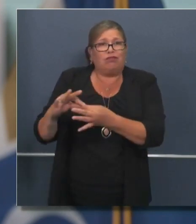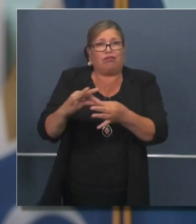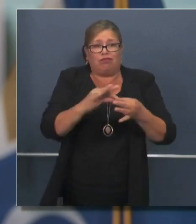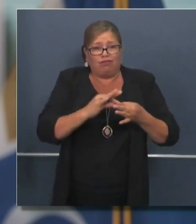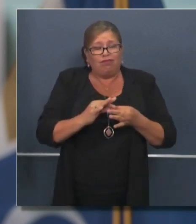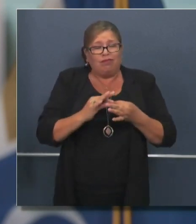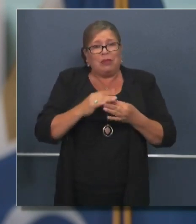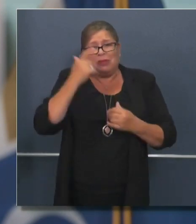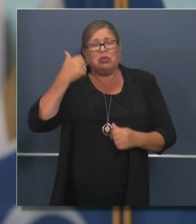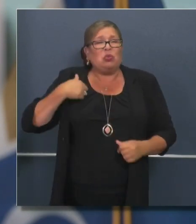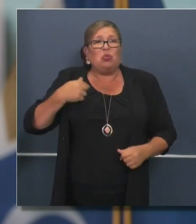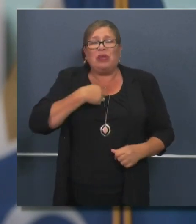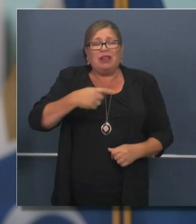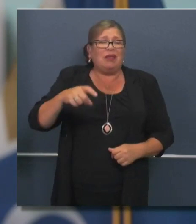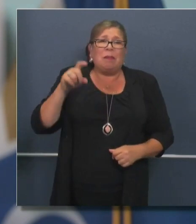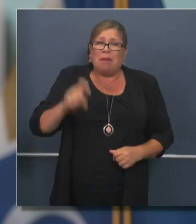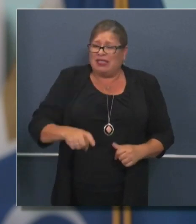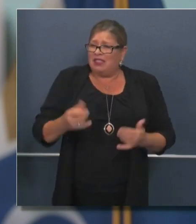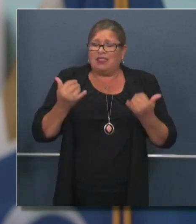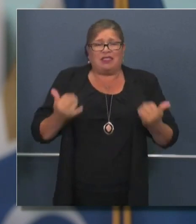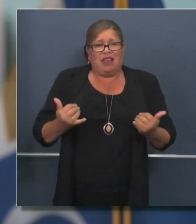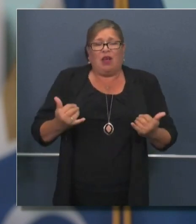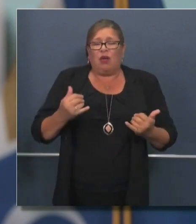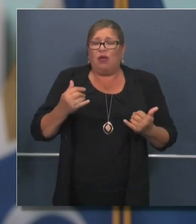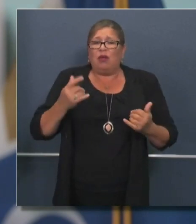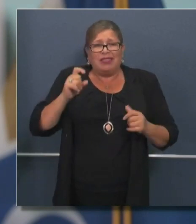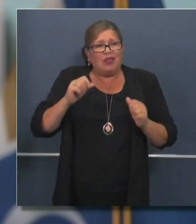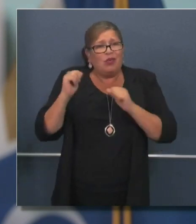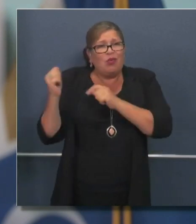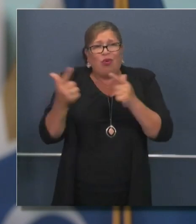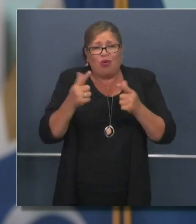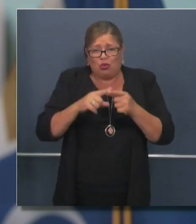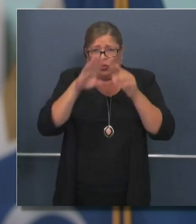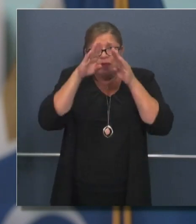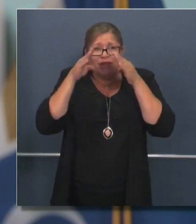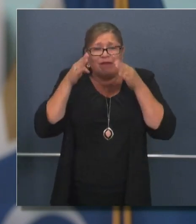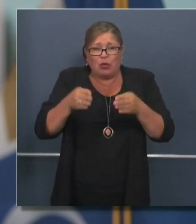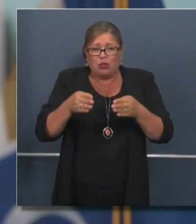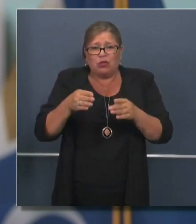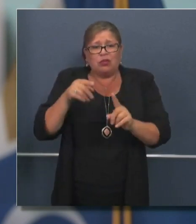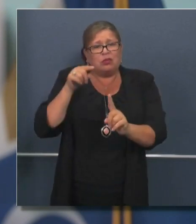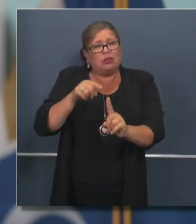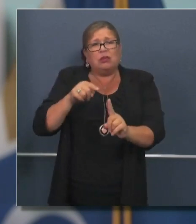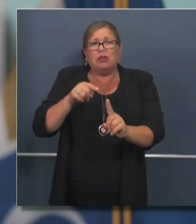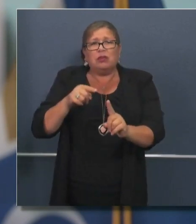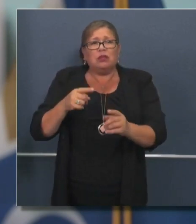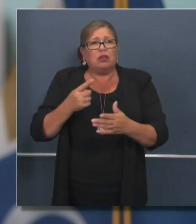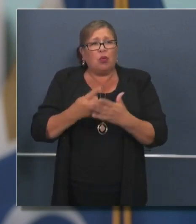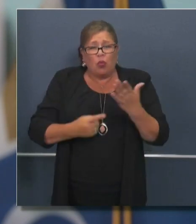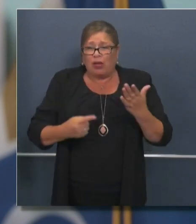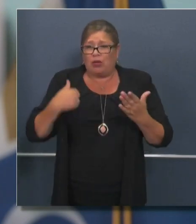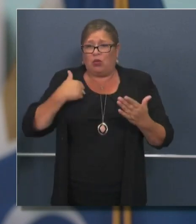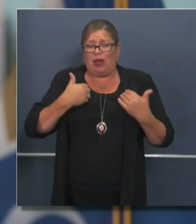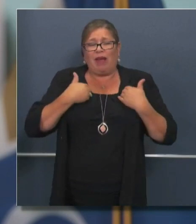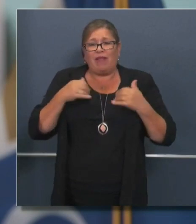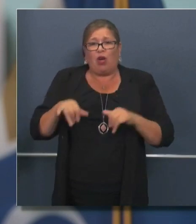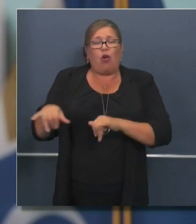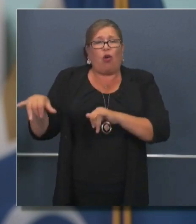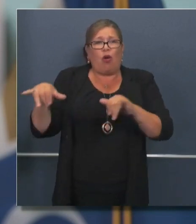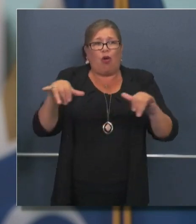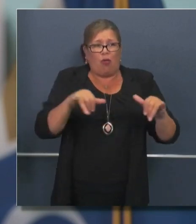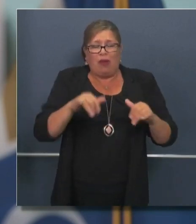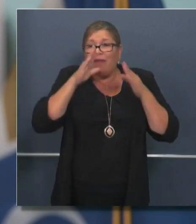at a time when we so desperately need people to focus on what we have in common. And